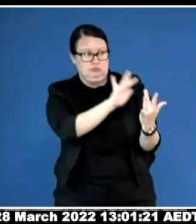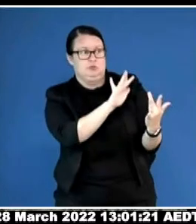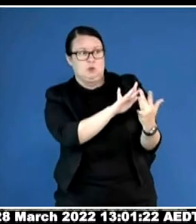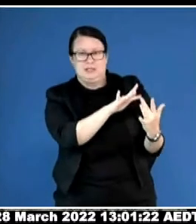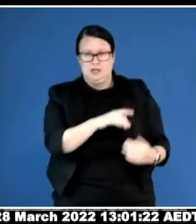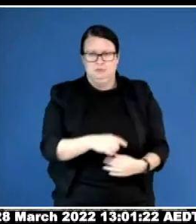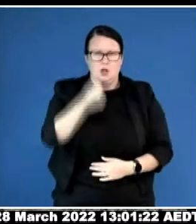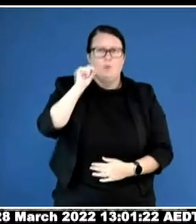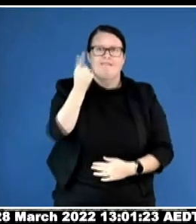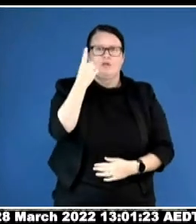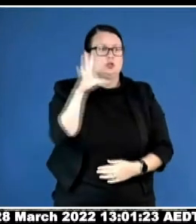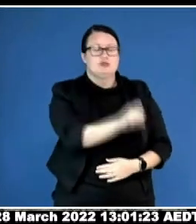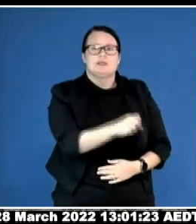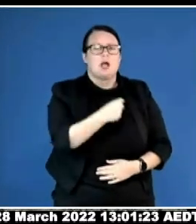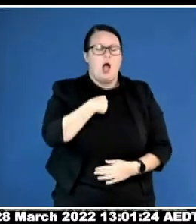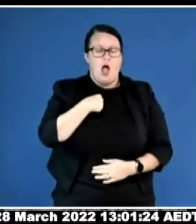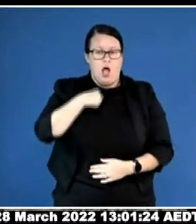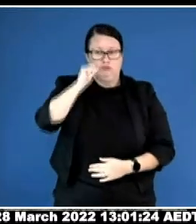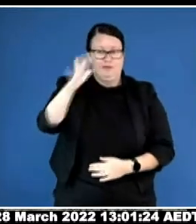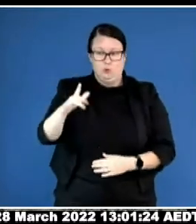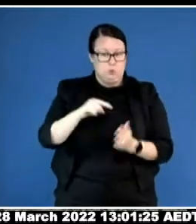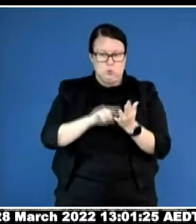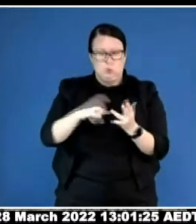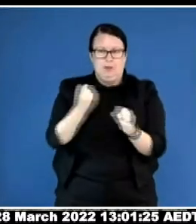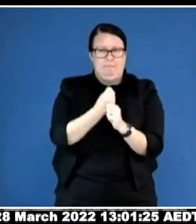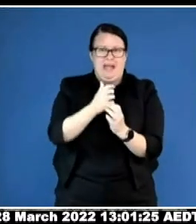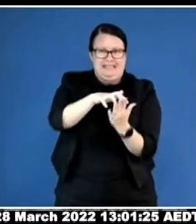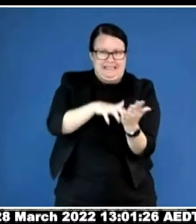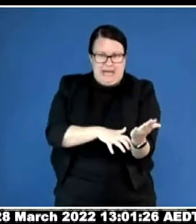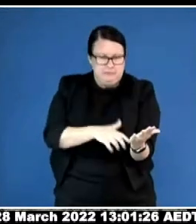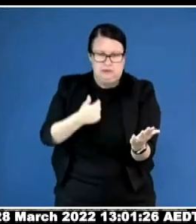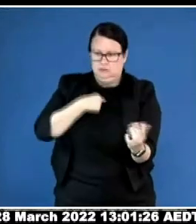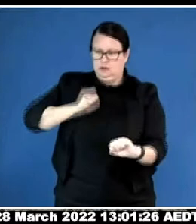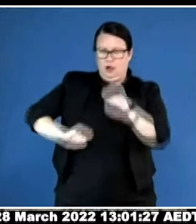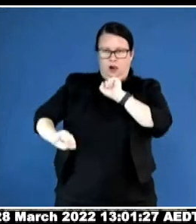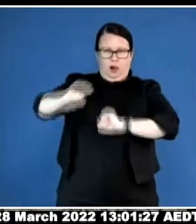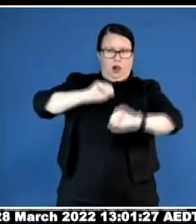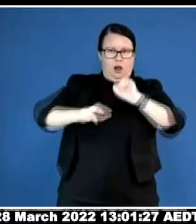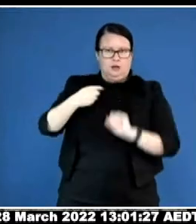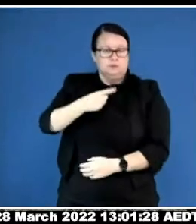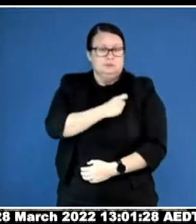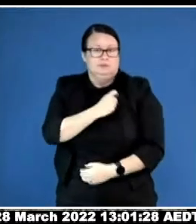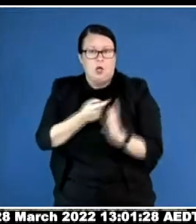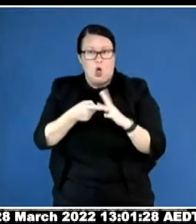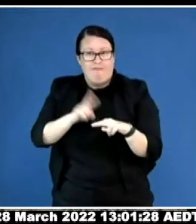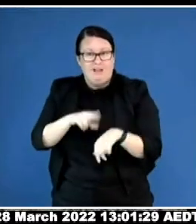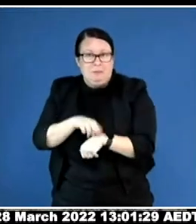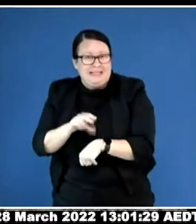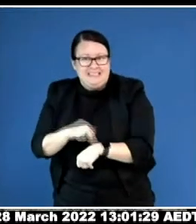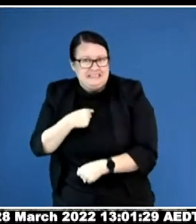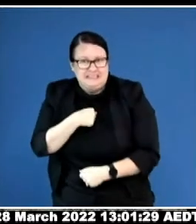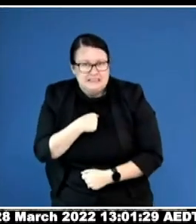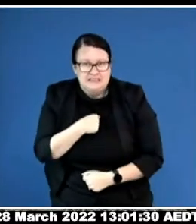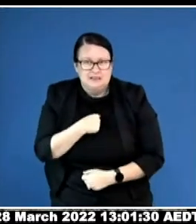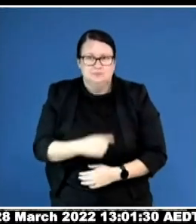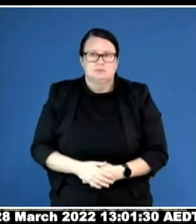charged him, I refused to make a statement for quite a long time. I was so reluctant to engage with police because I didn't trust them. I was lucky I had a